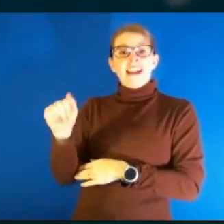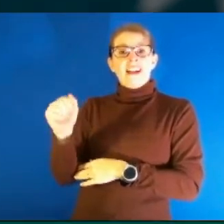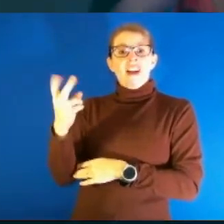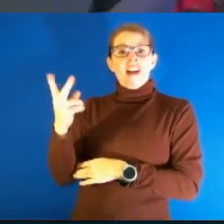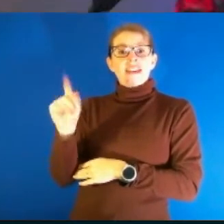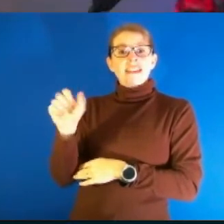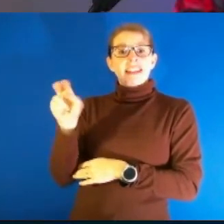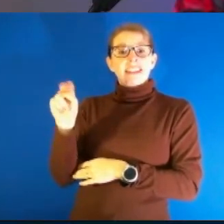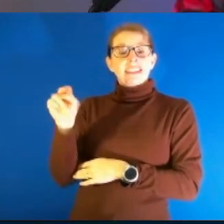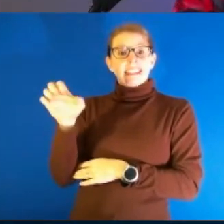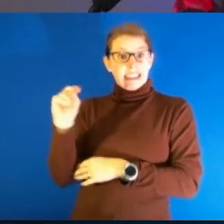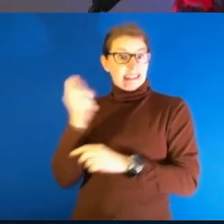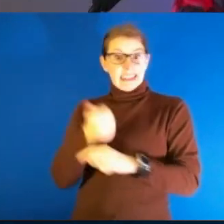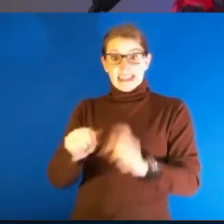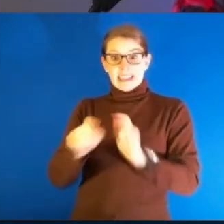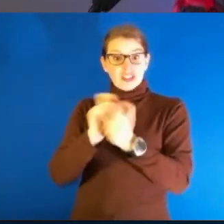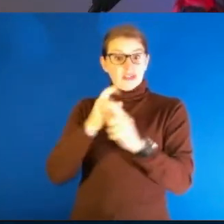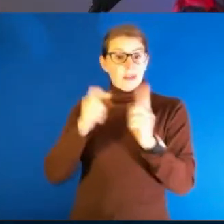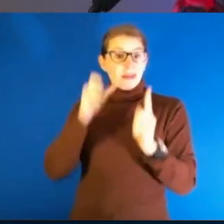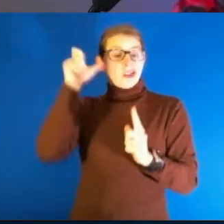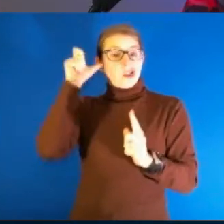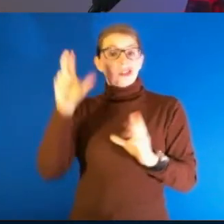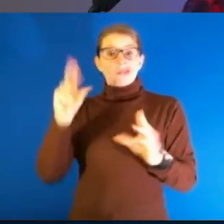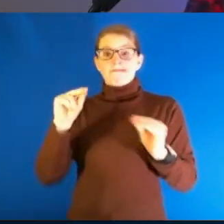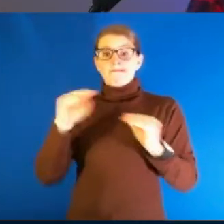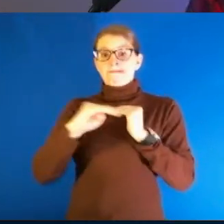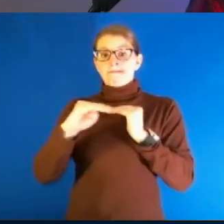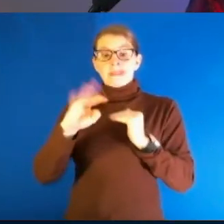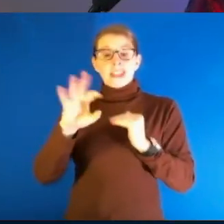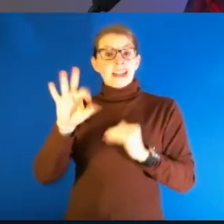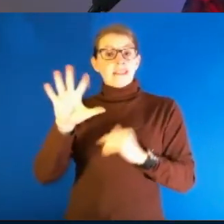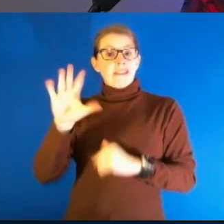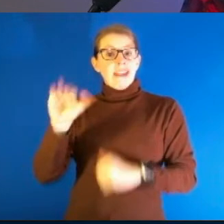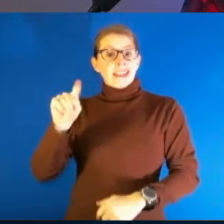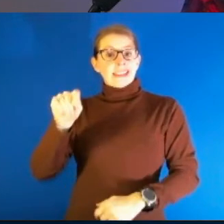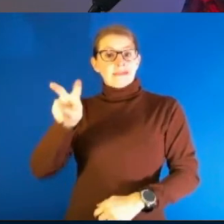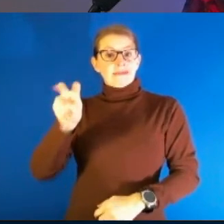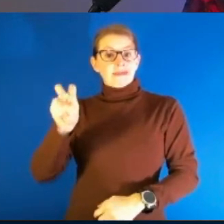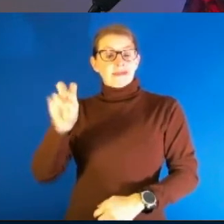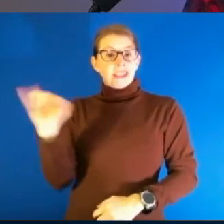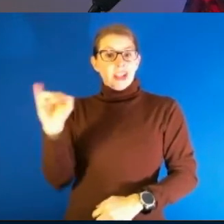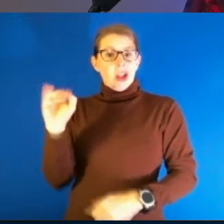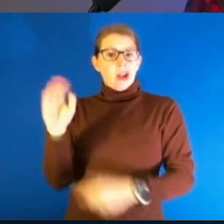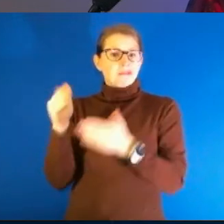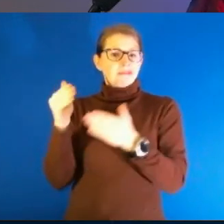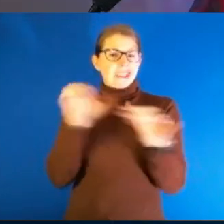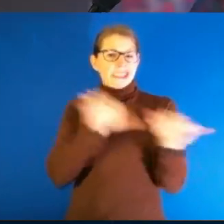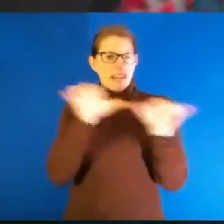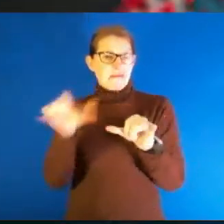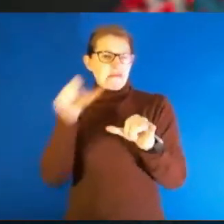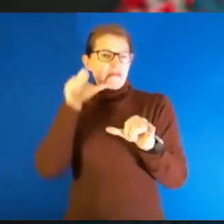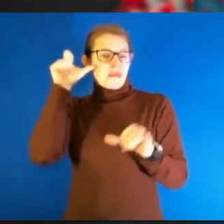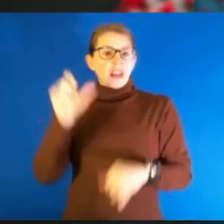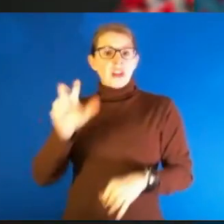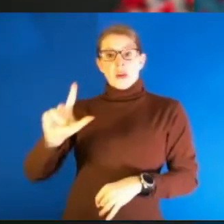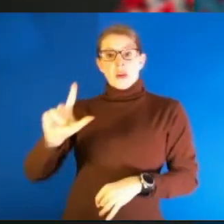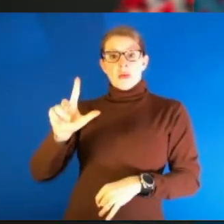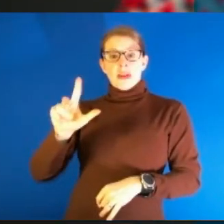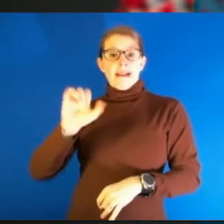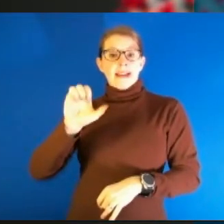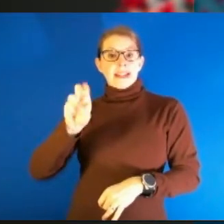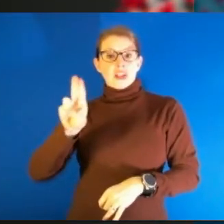from yesterday? No, we are sitting at 95 active infections. I think we were close to that yesterday. 23 in the ICU, 14